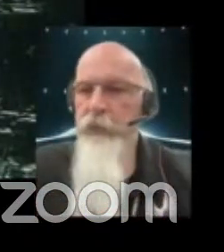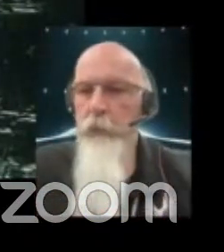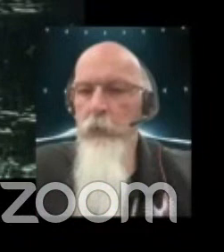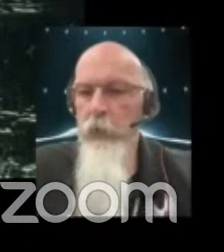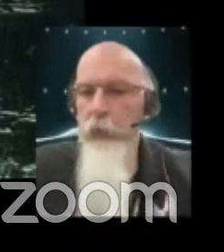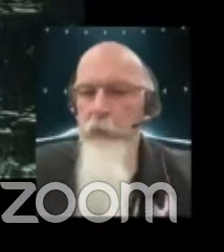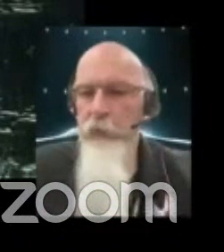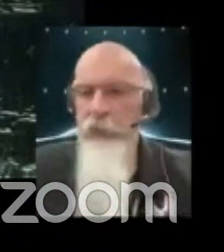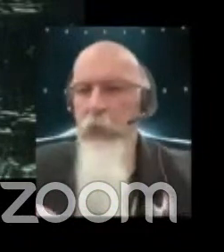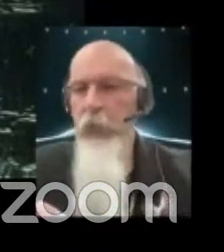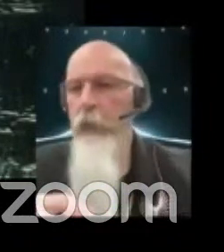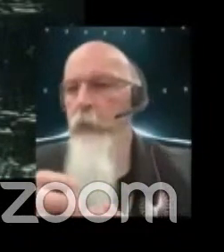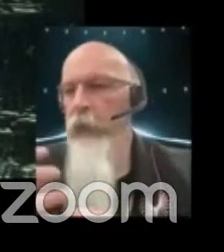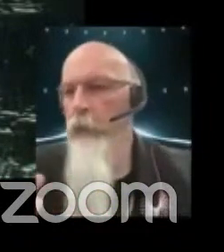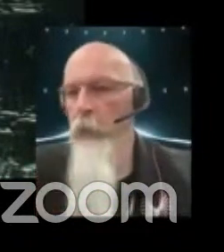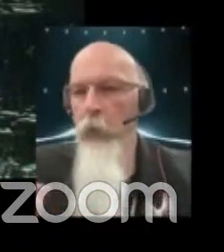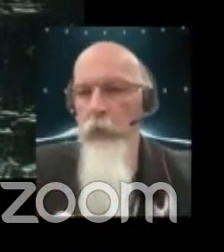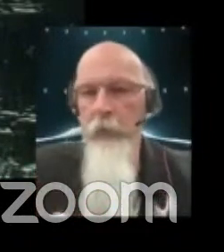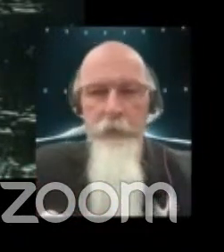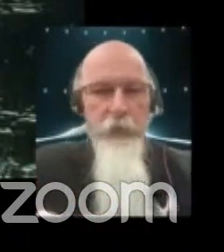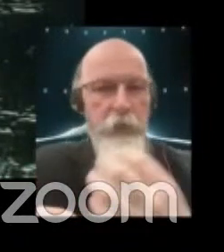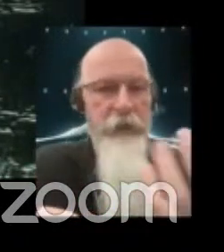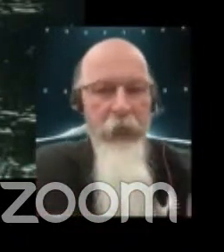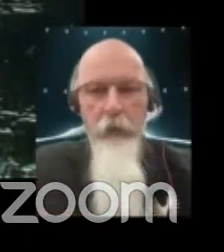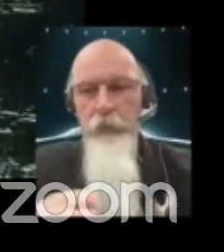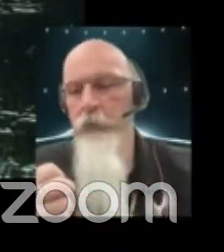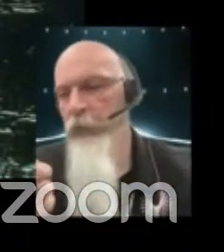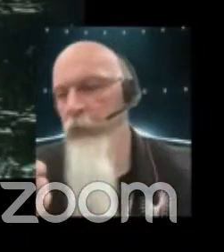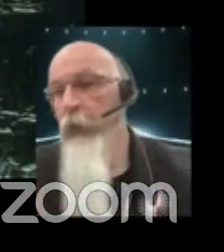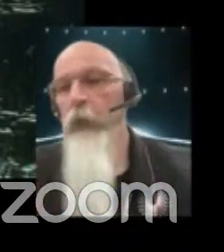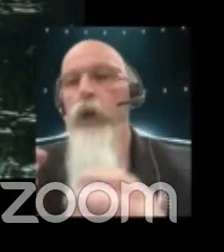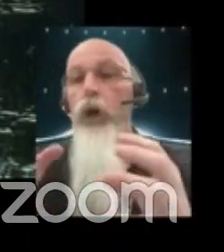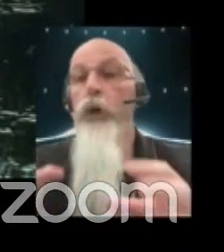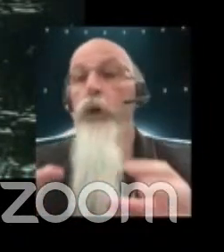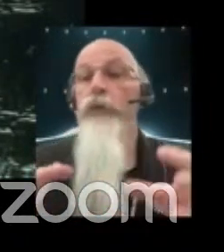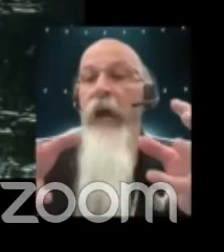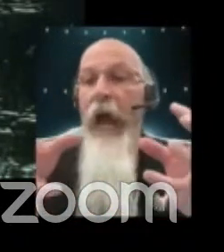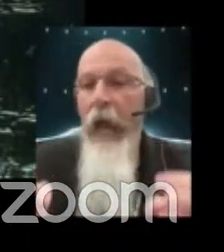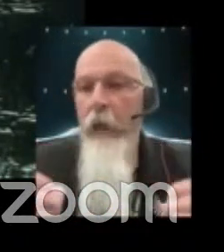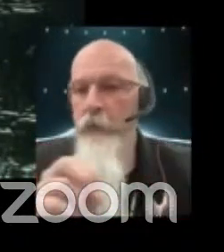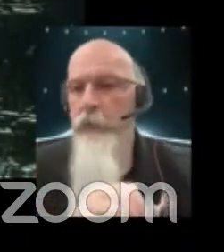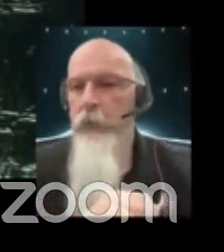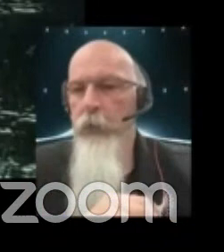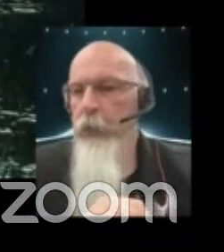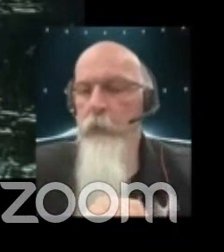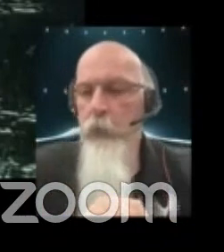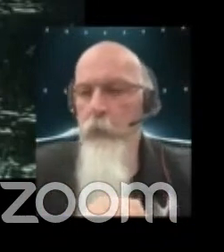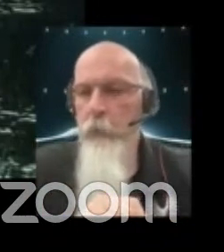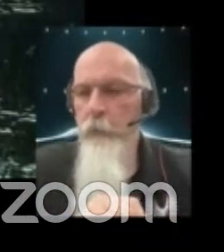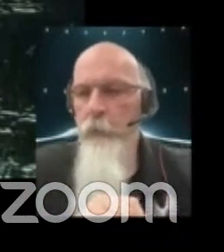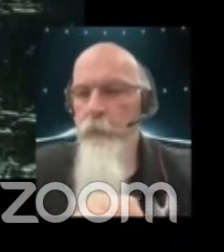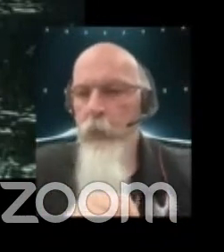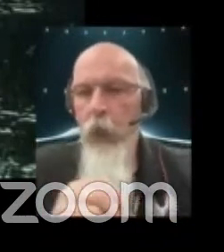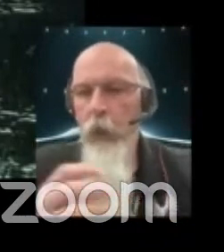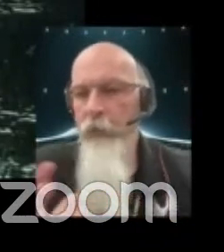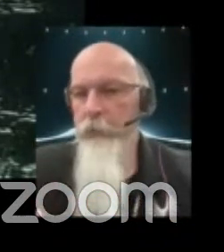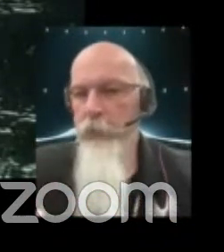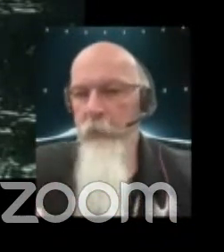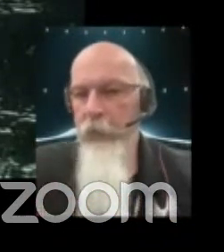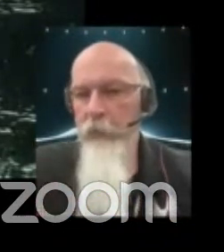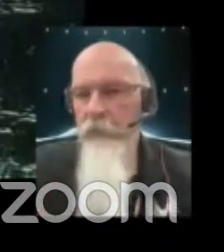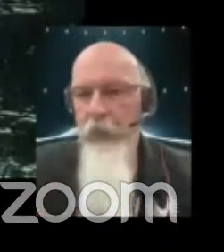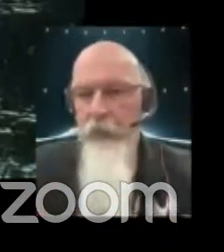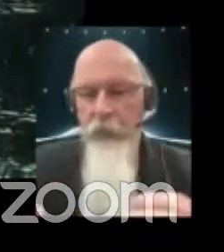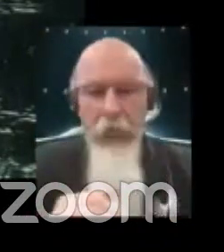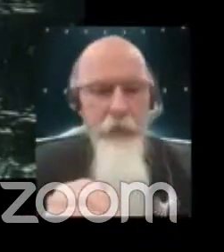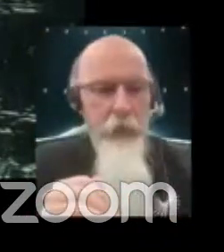an intelligent system learn and understand how do we help what model it uses the data it's using whose hands are on the keyboard are